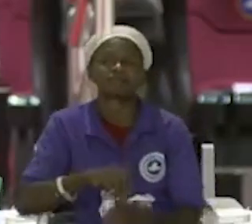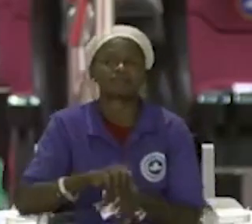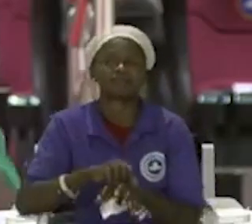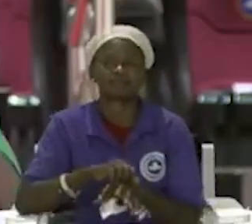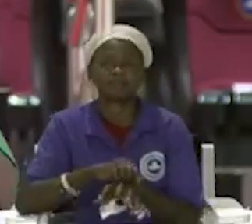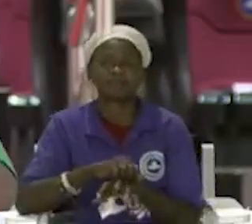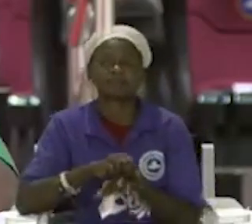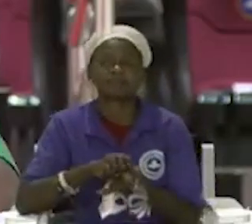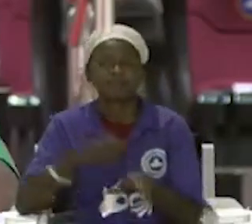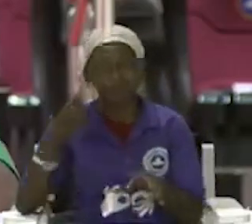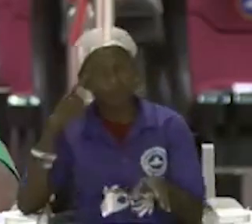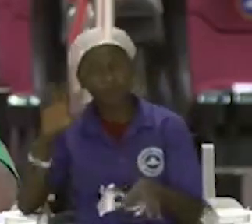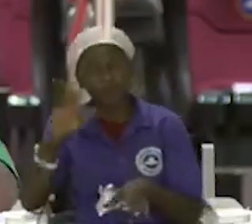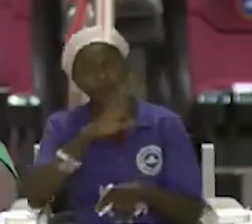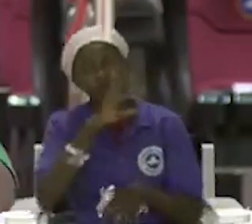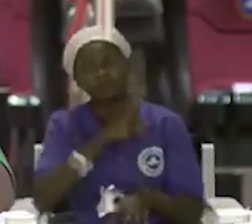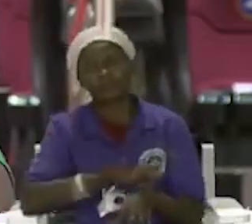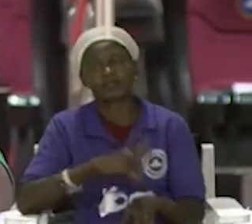for your benefit.